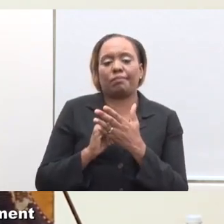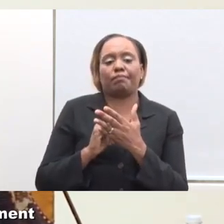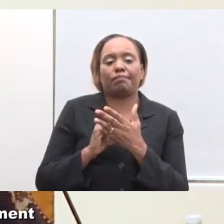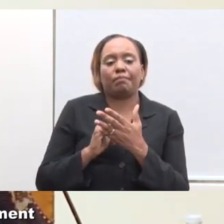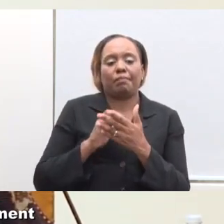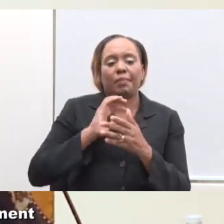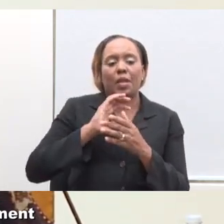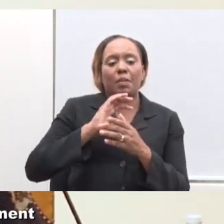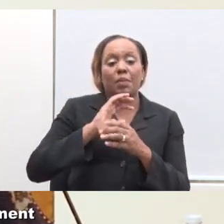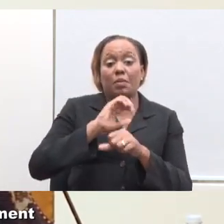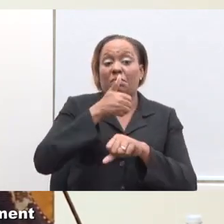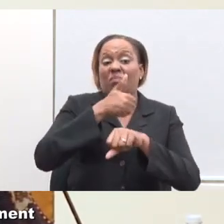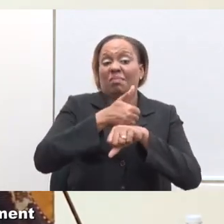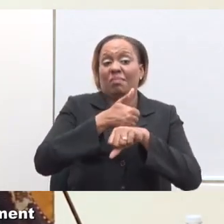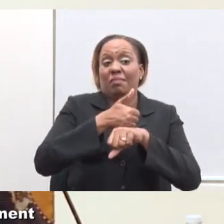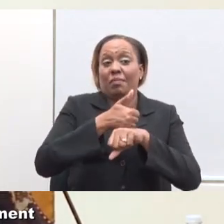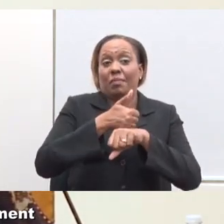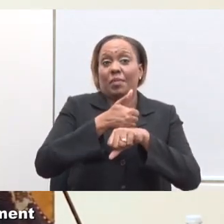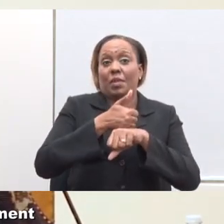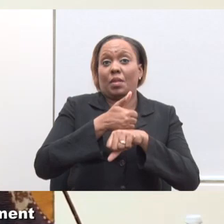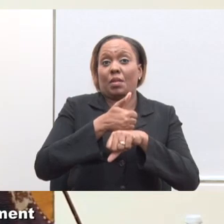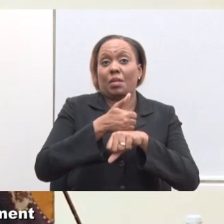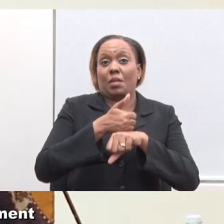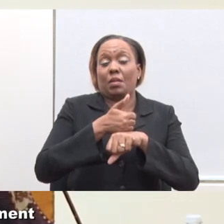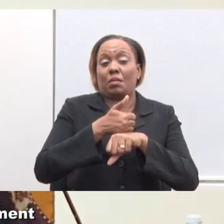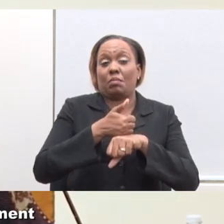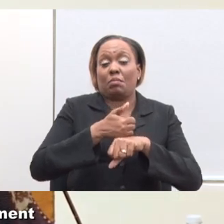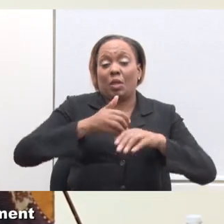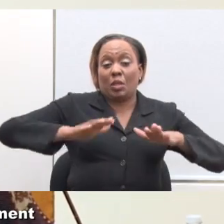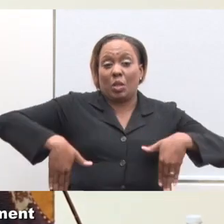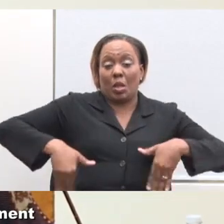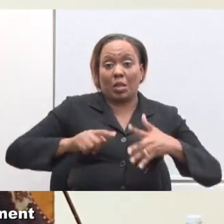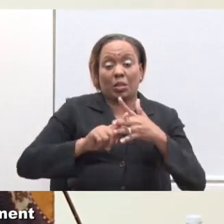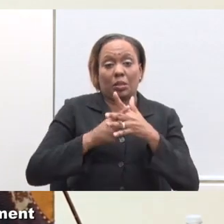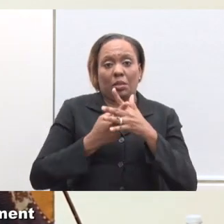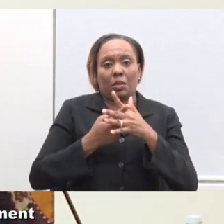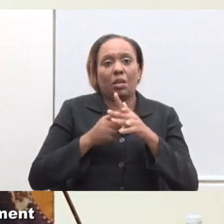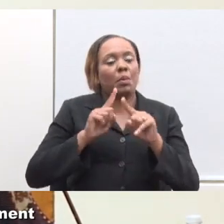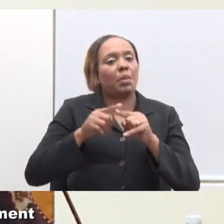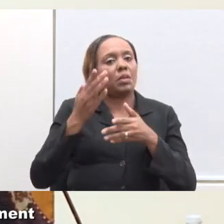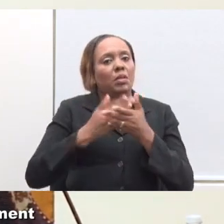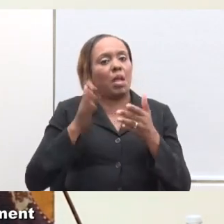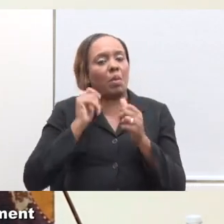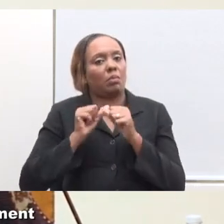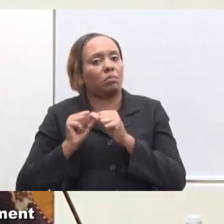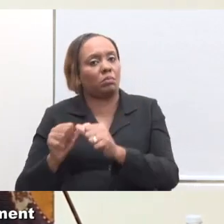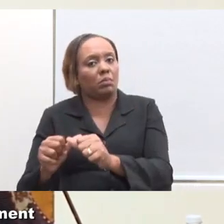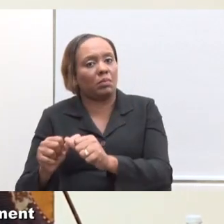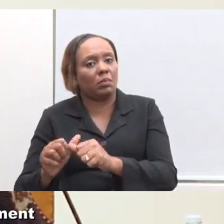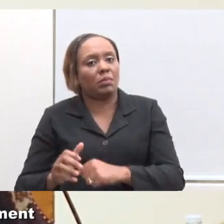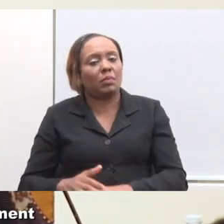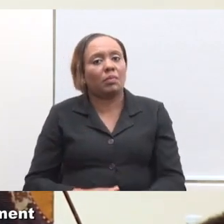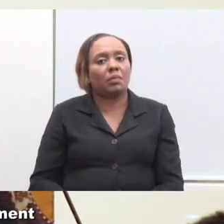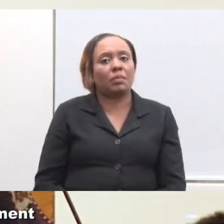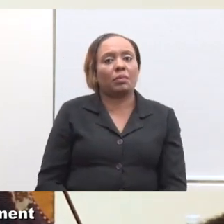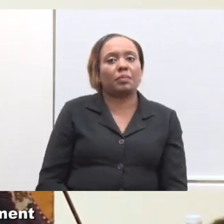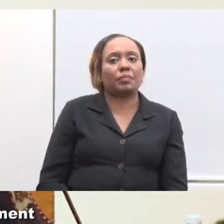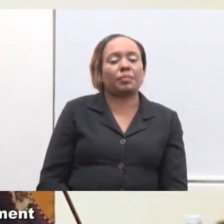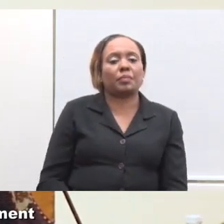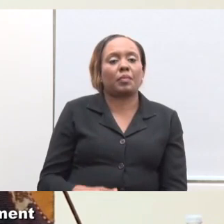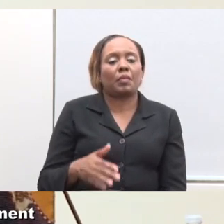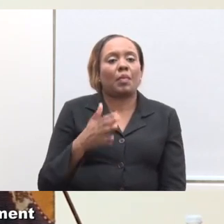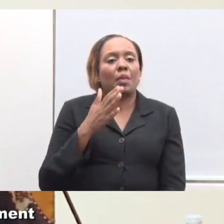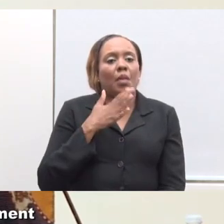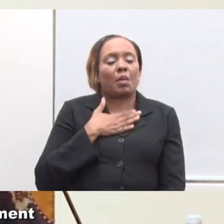knows. Some of them may well be compromised, but a number of them will continue. I have been advised by my